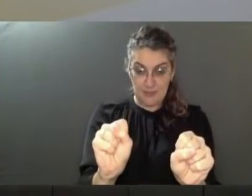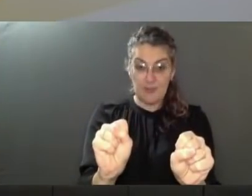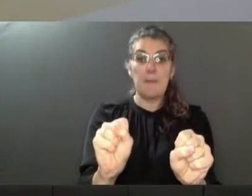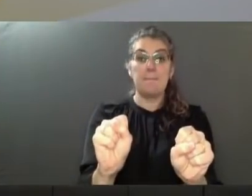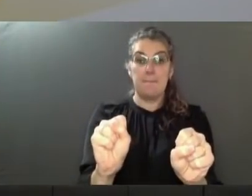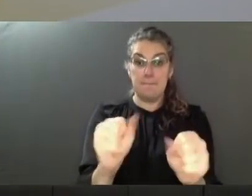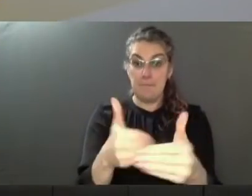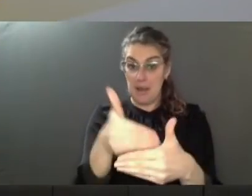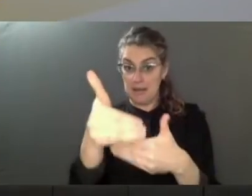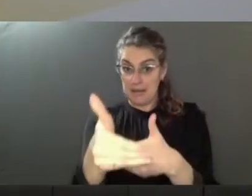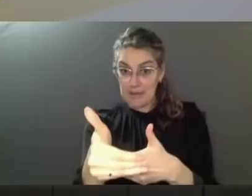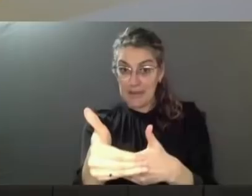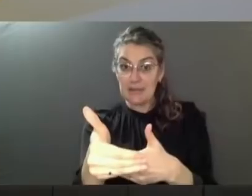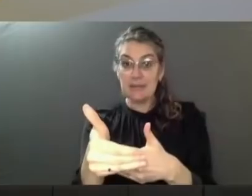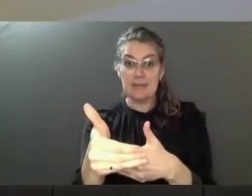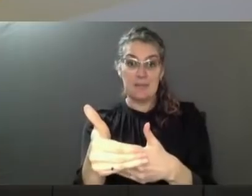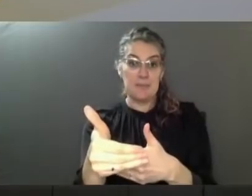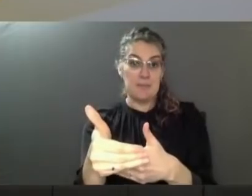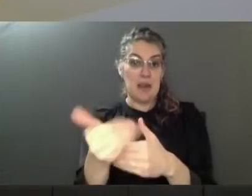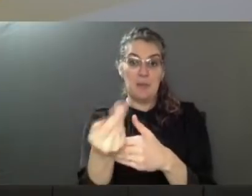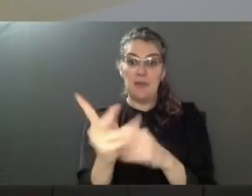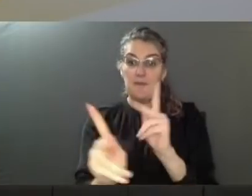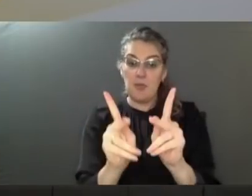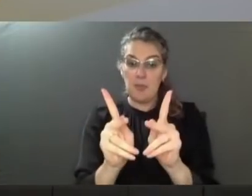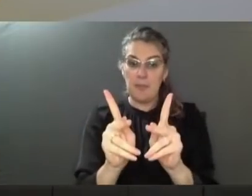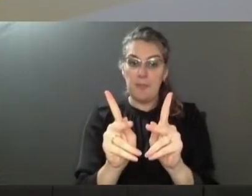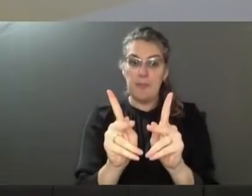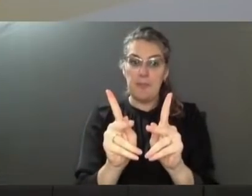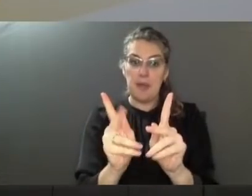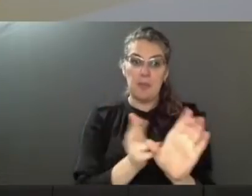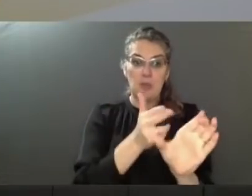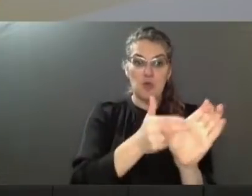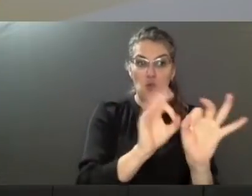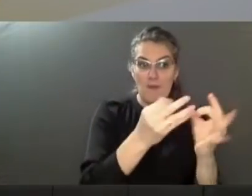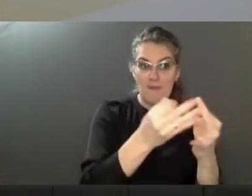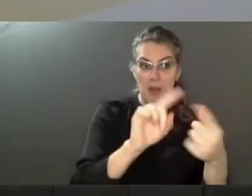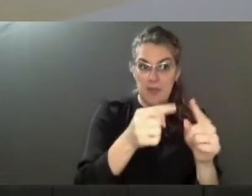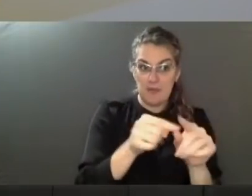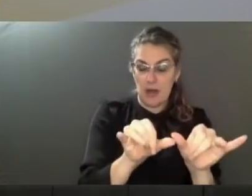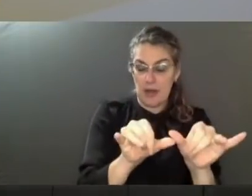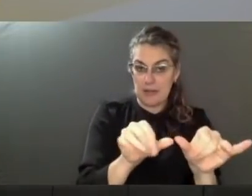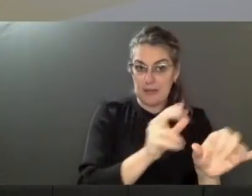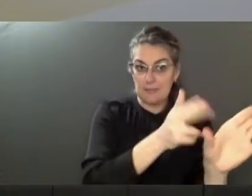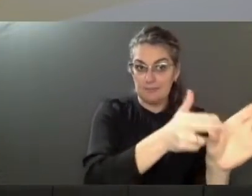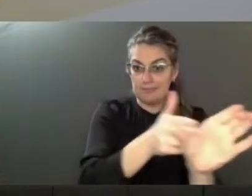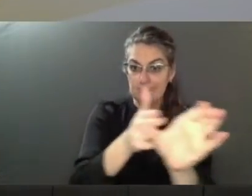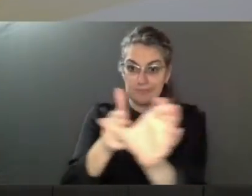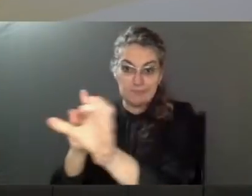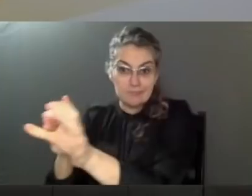with them. And so I think